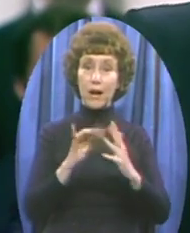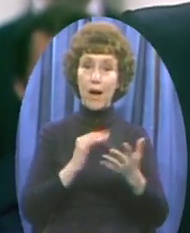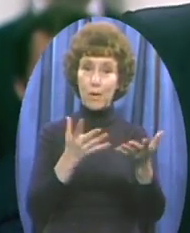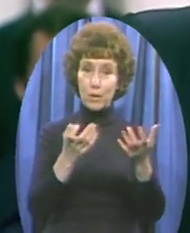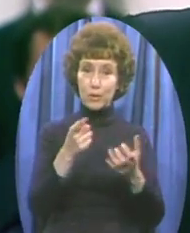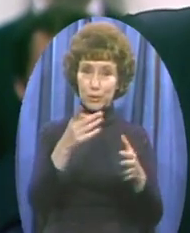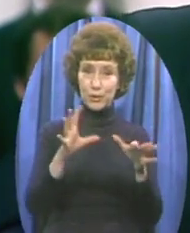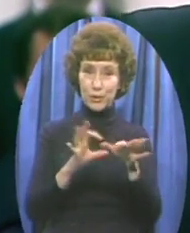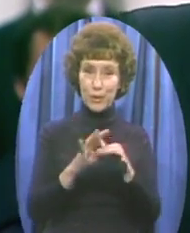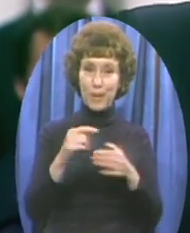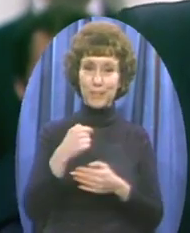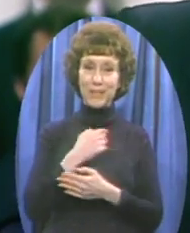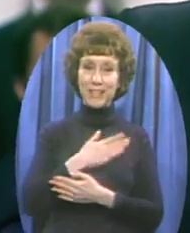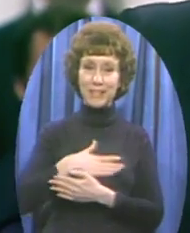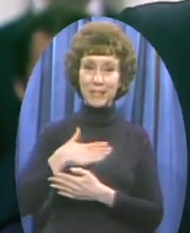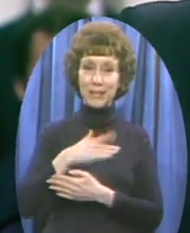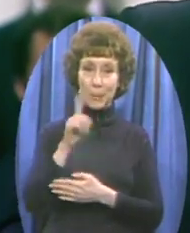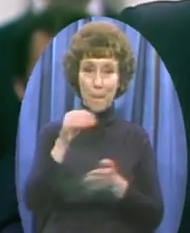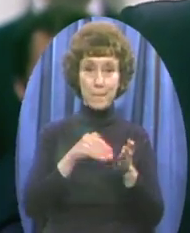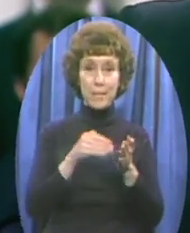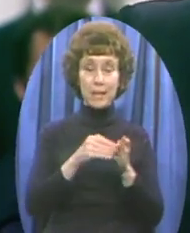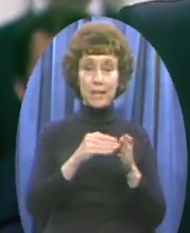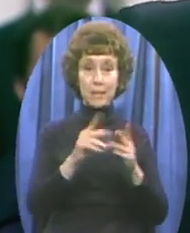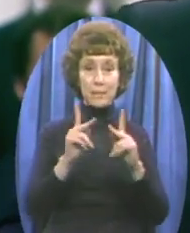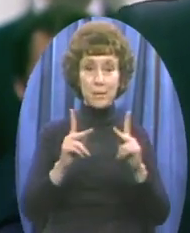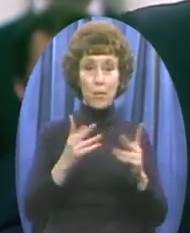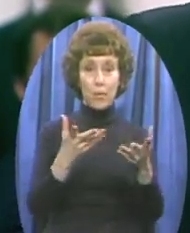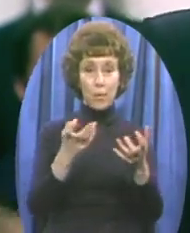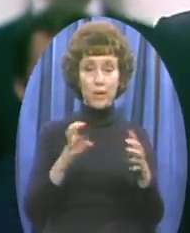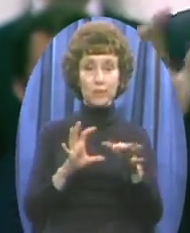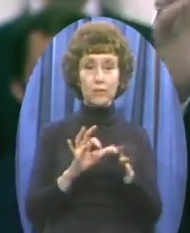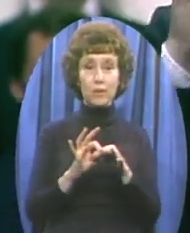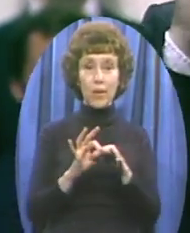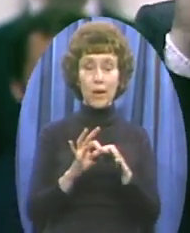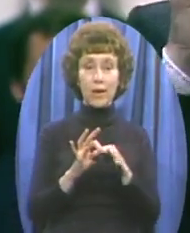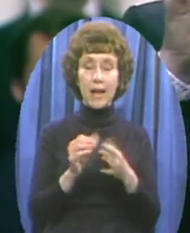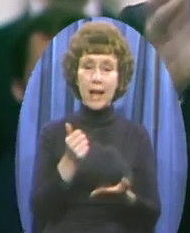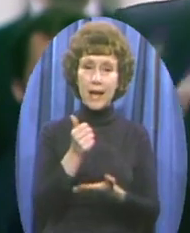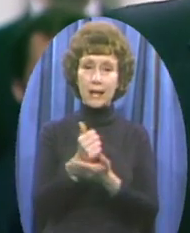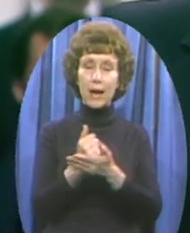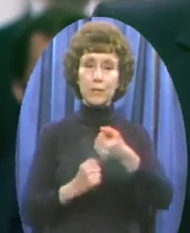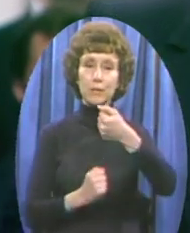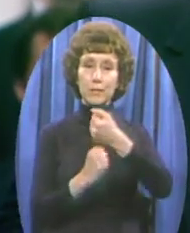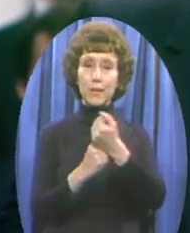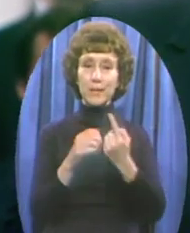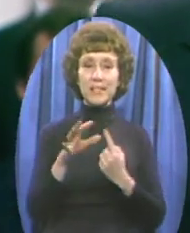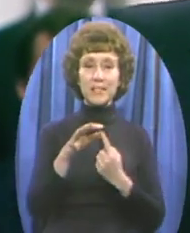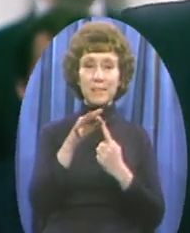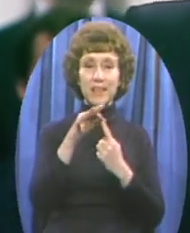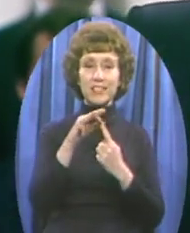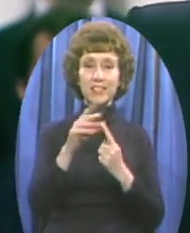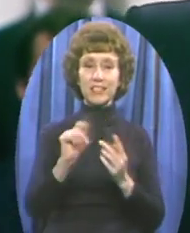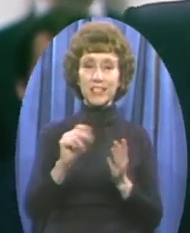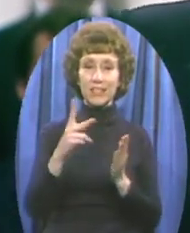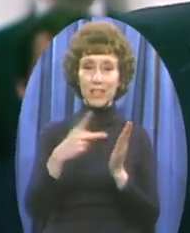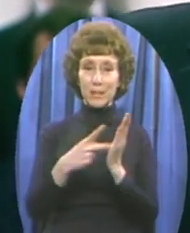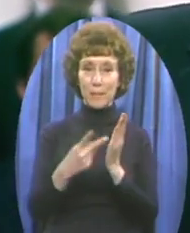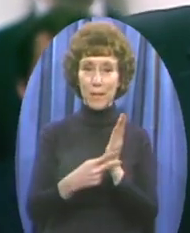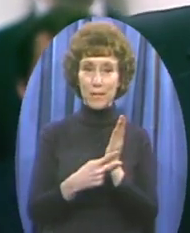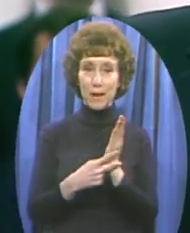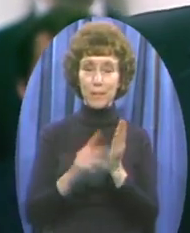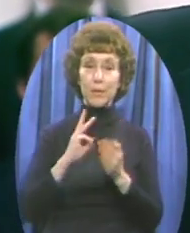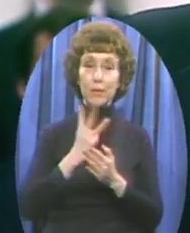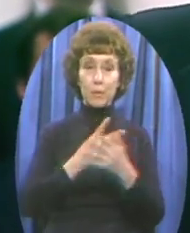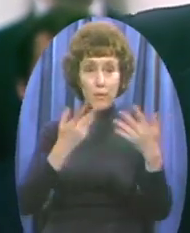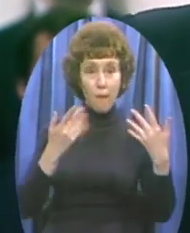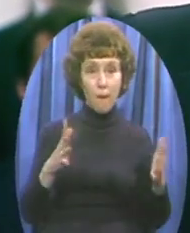you to write me right now and ask for the survival kit. And when you write, enclose as large a gift as you can, because the money is already spent,